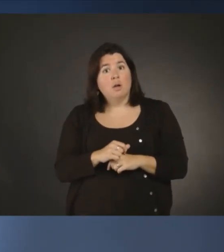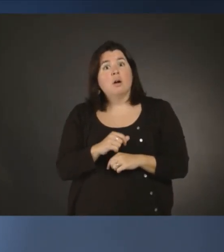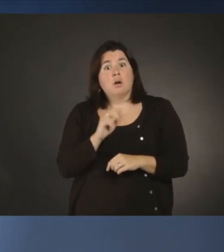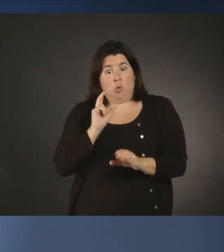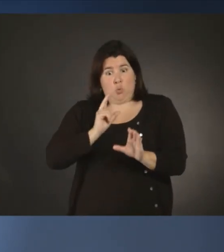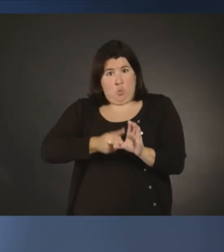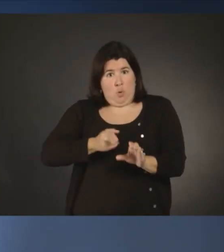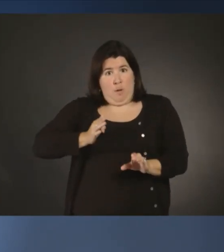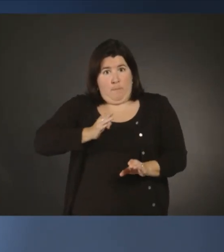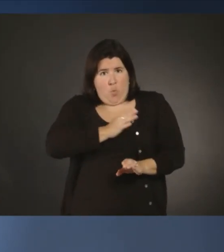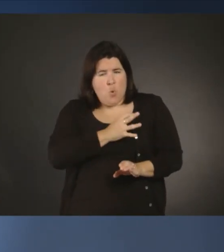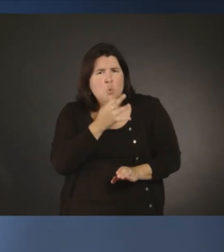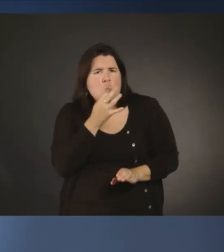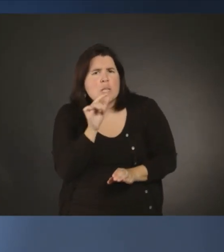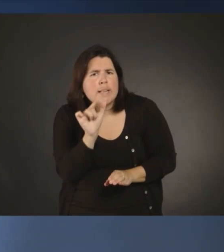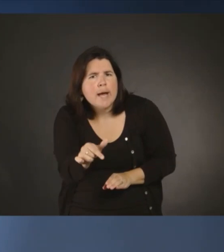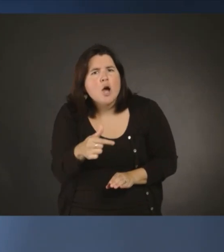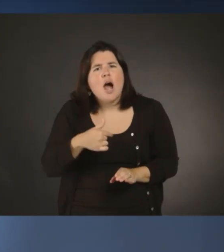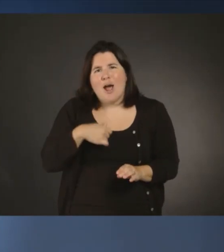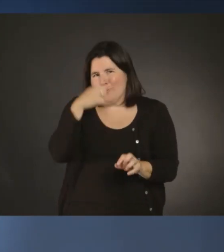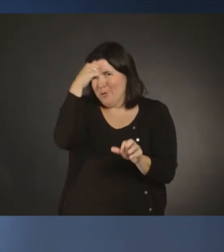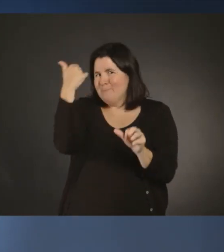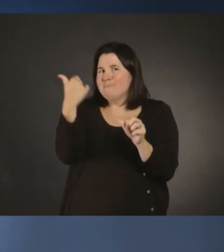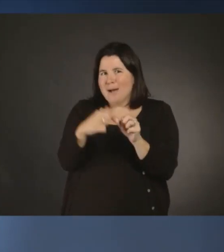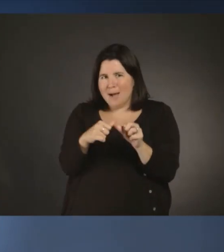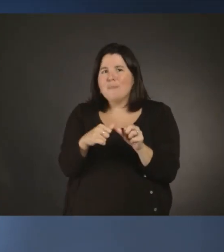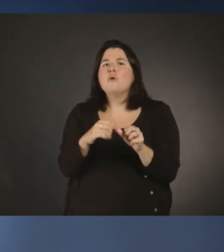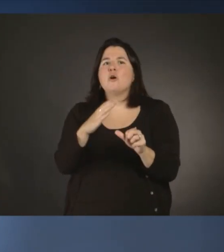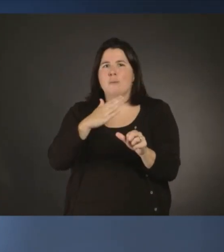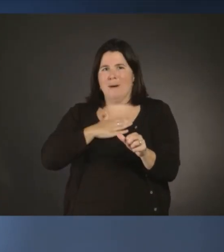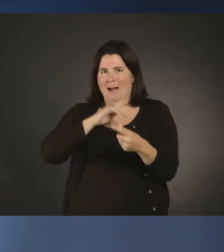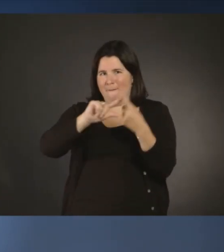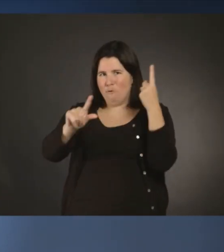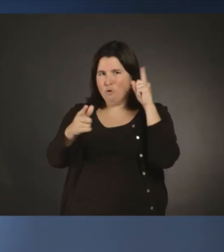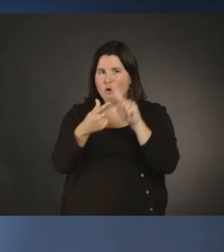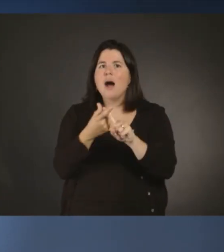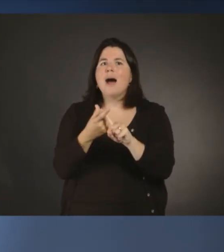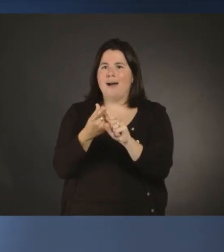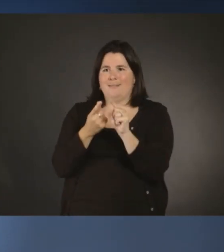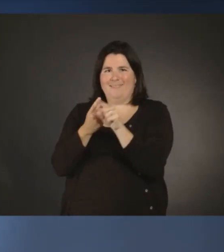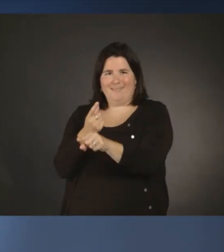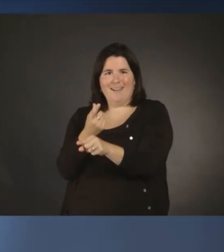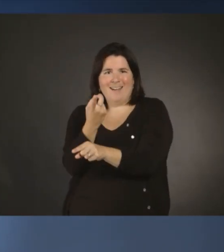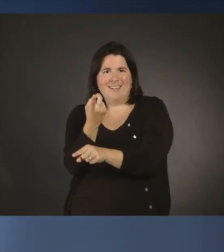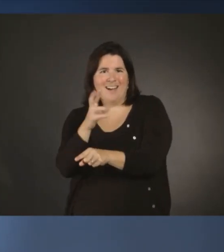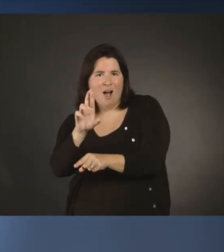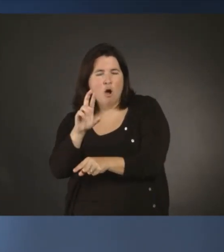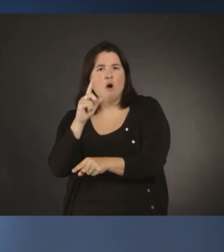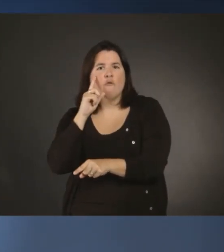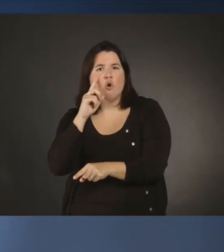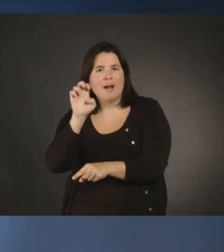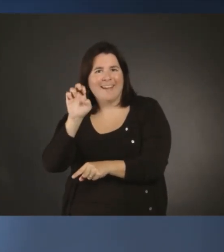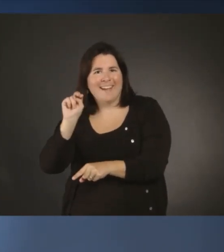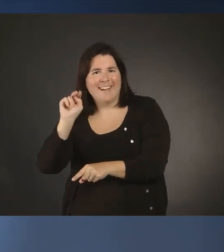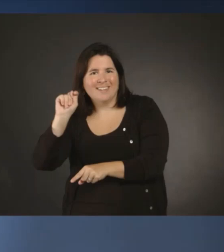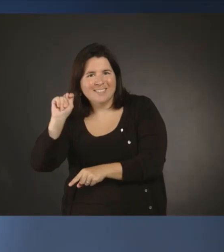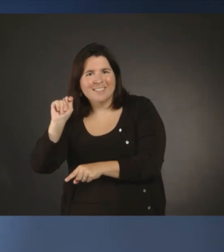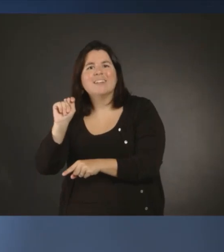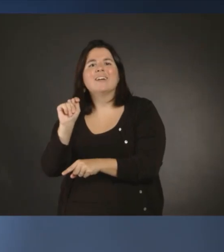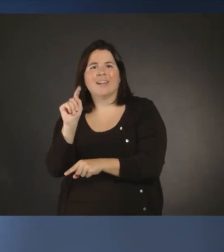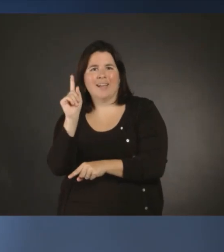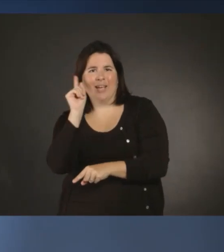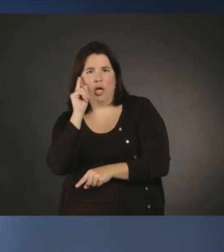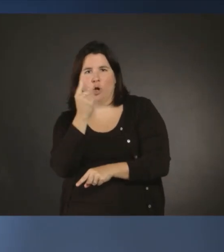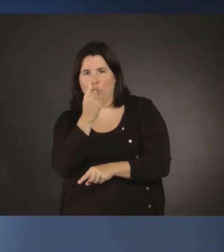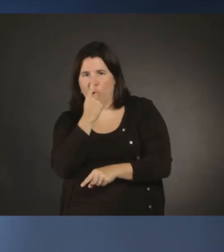I joined the board, I can vividly recall talking to a friend of mine who is an ear, nose, and throat doctor. When I mentioned